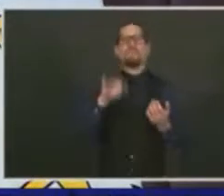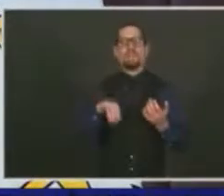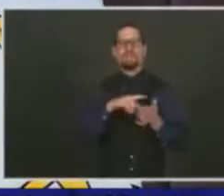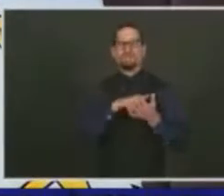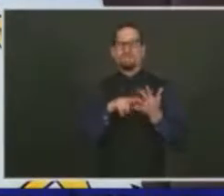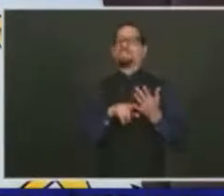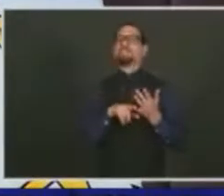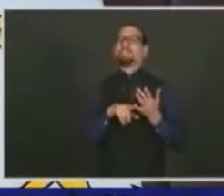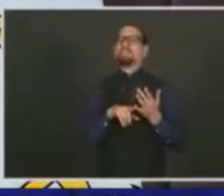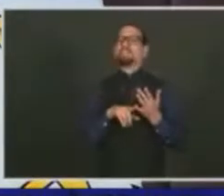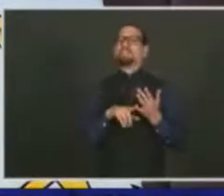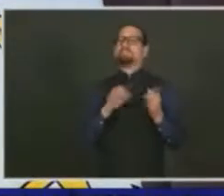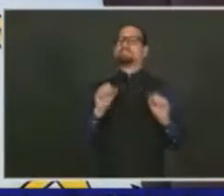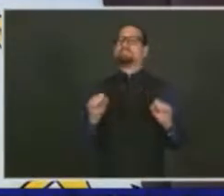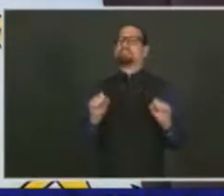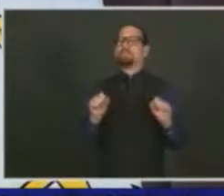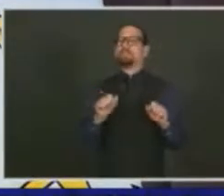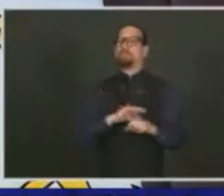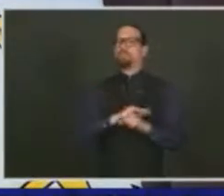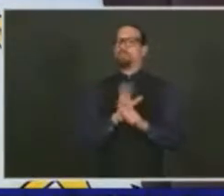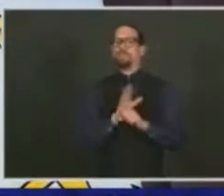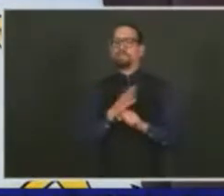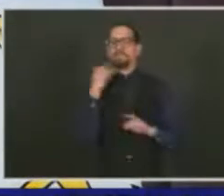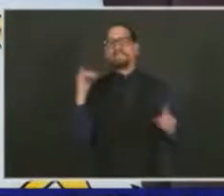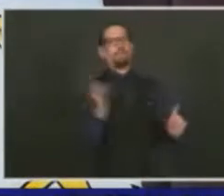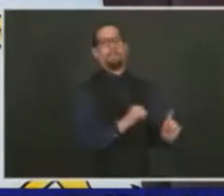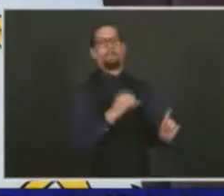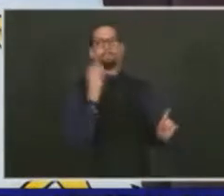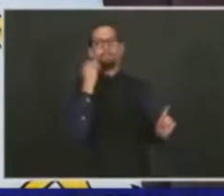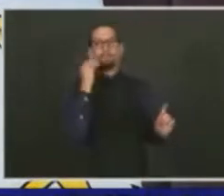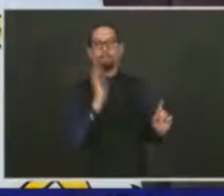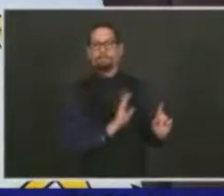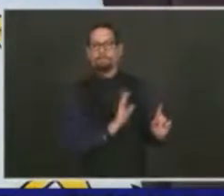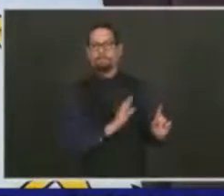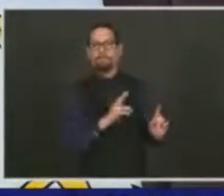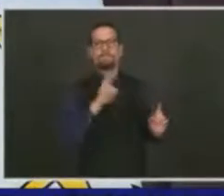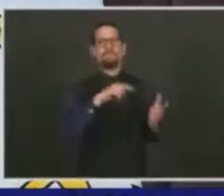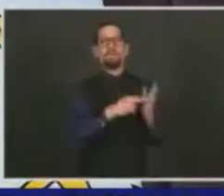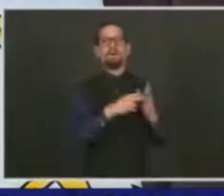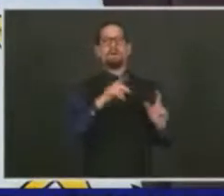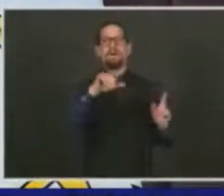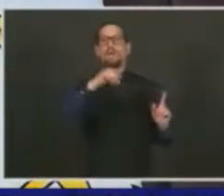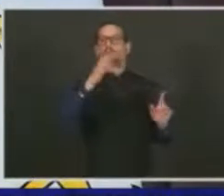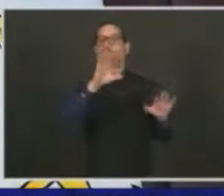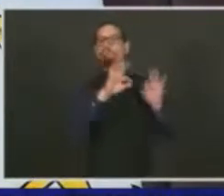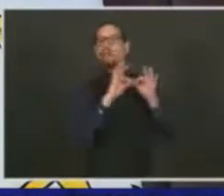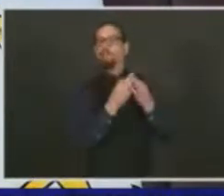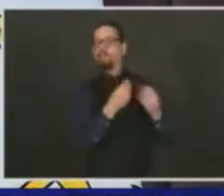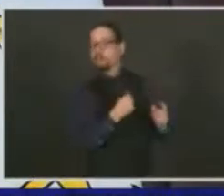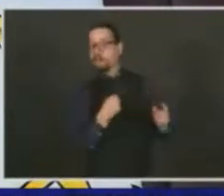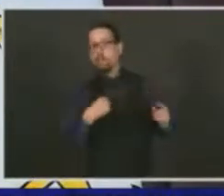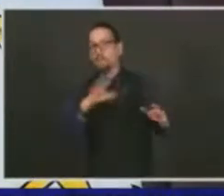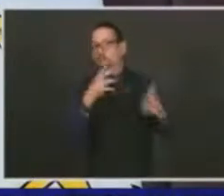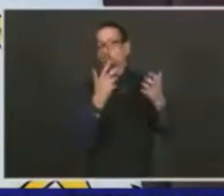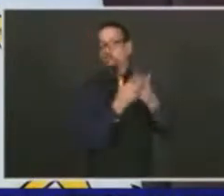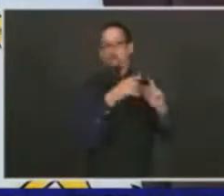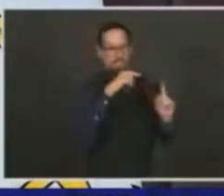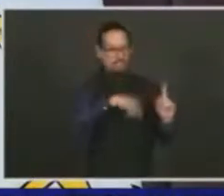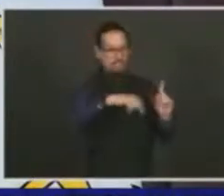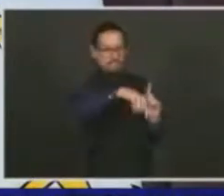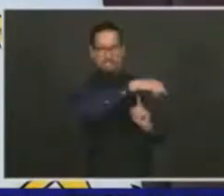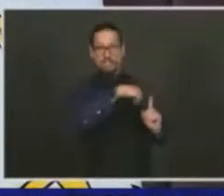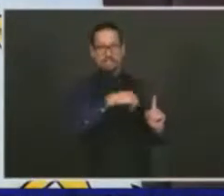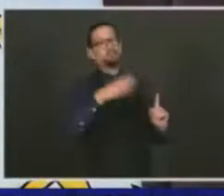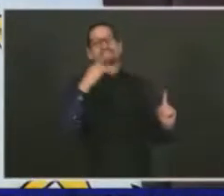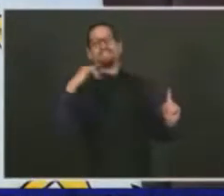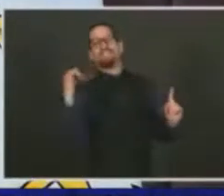need to stay home, have people in your household stay home, regardless of the time to get the test. That action